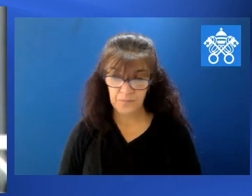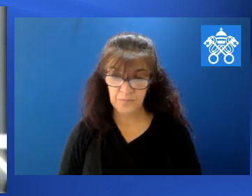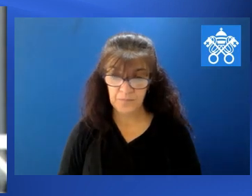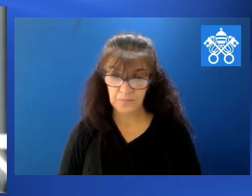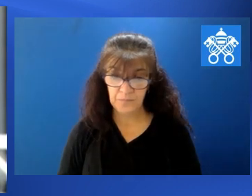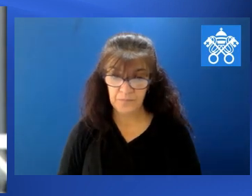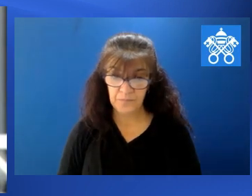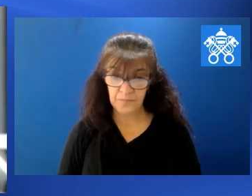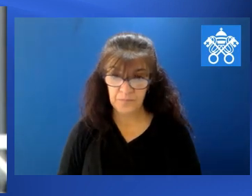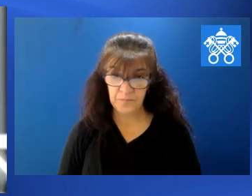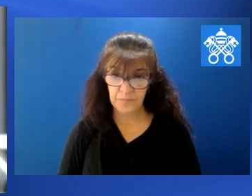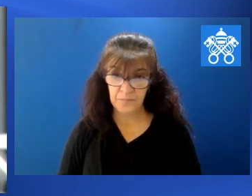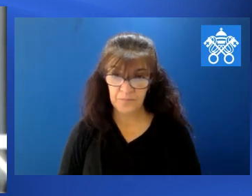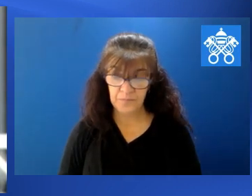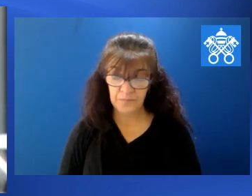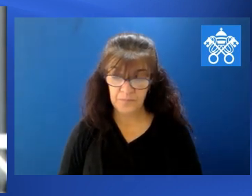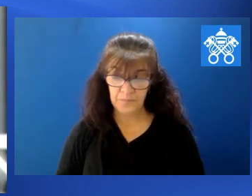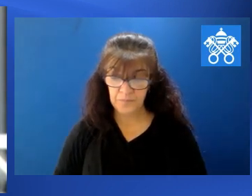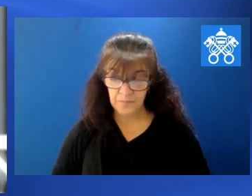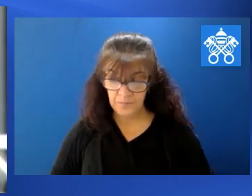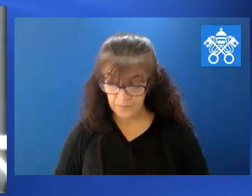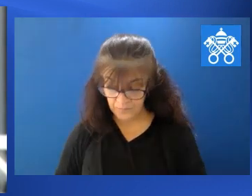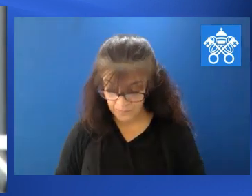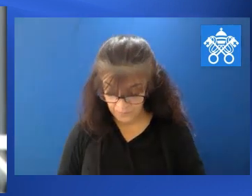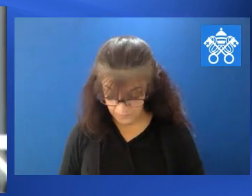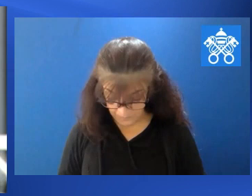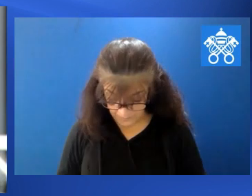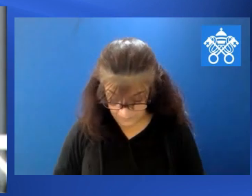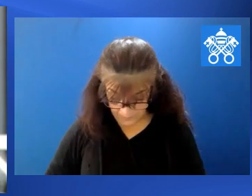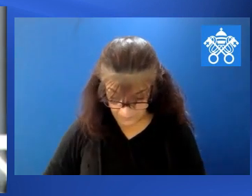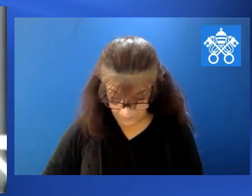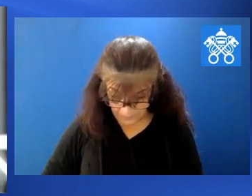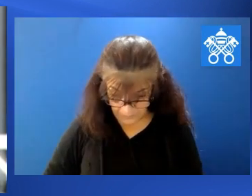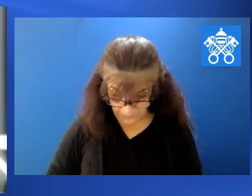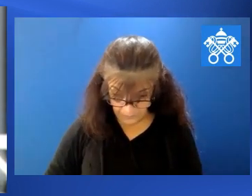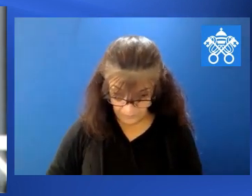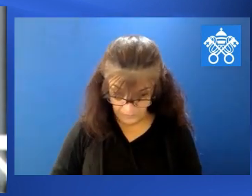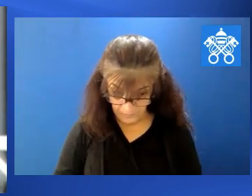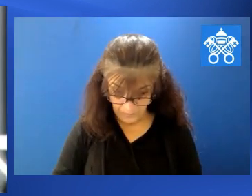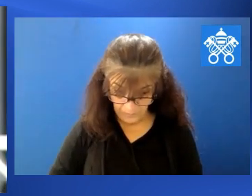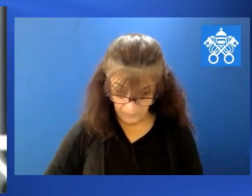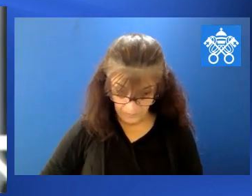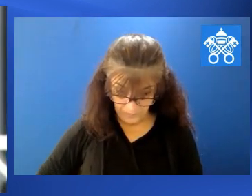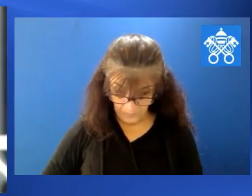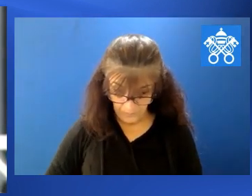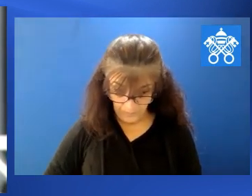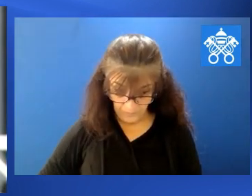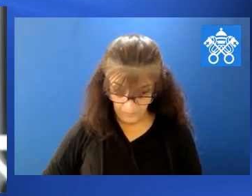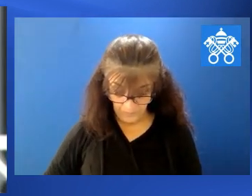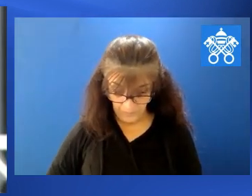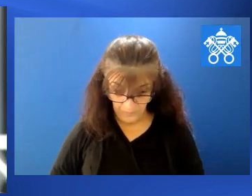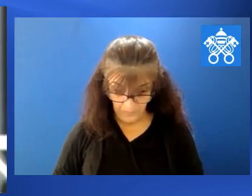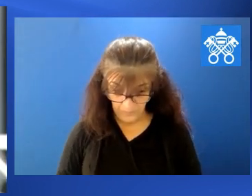chiedendovi di non trascurare il Signore e la pratica delle opere di misericordia in questo